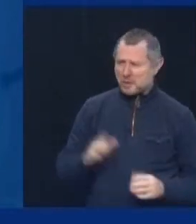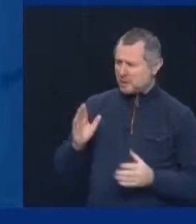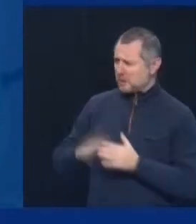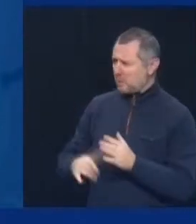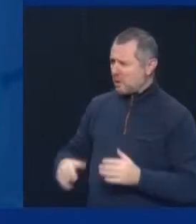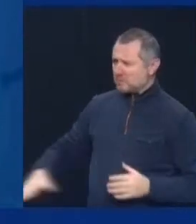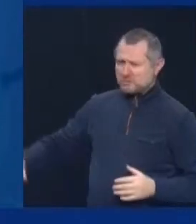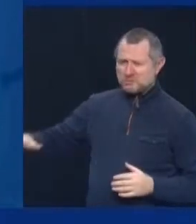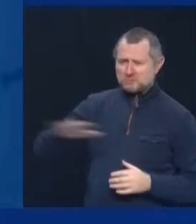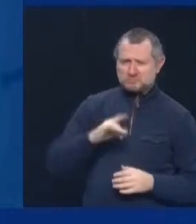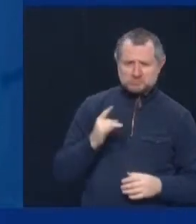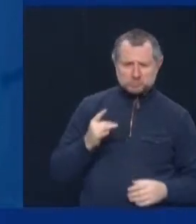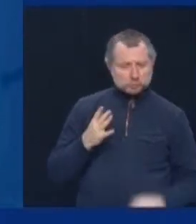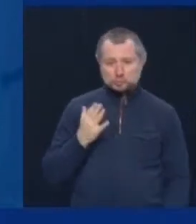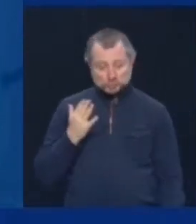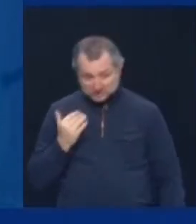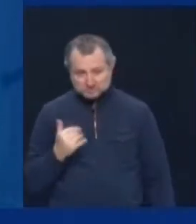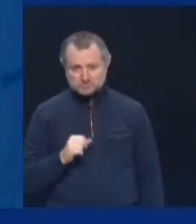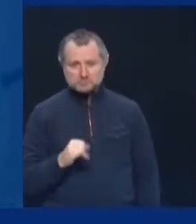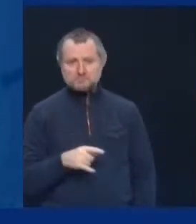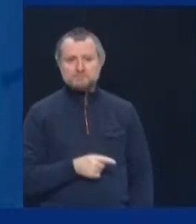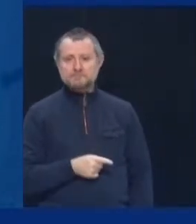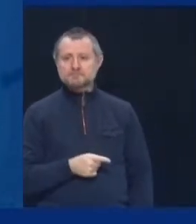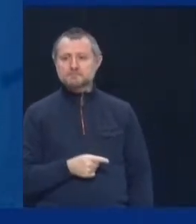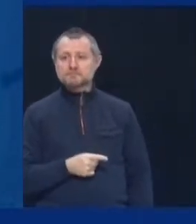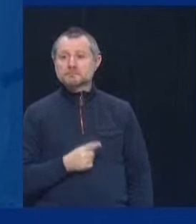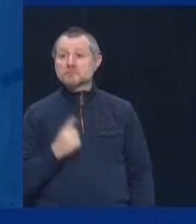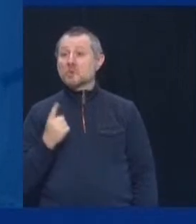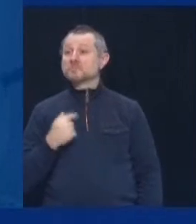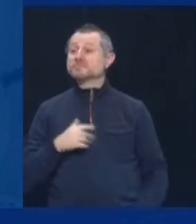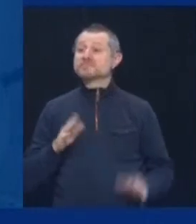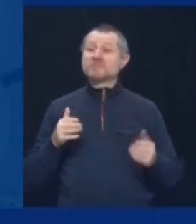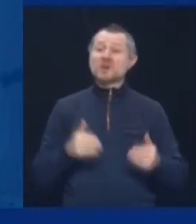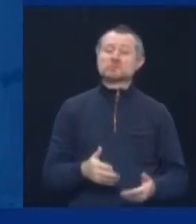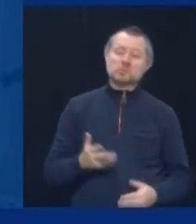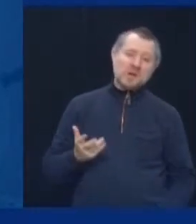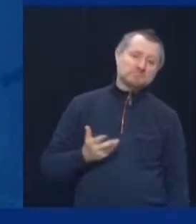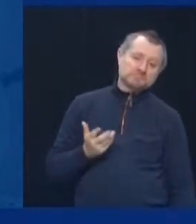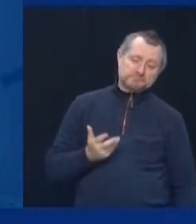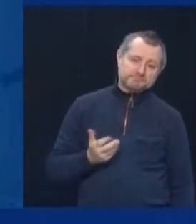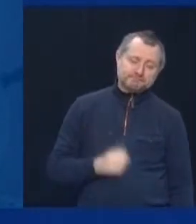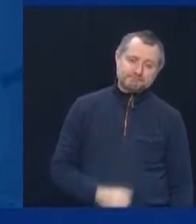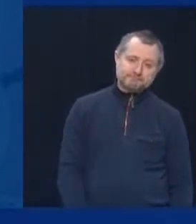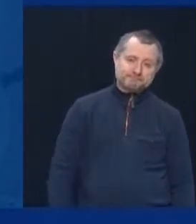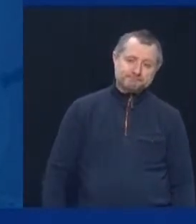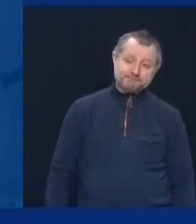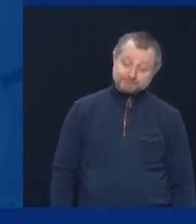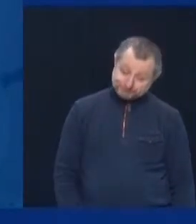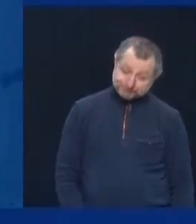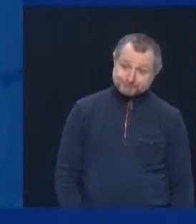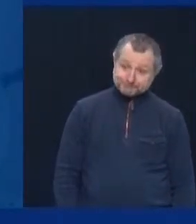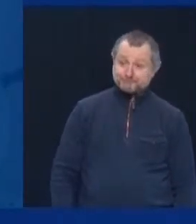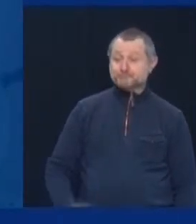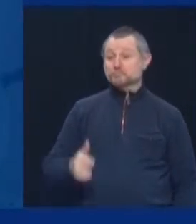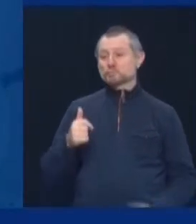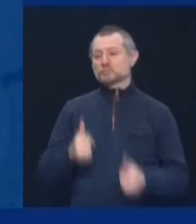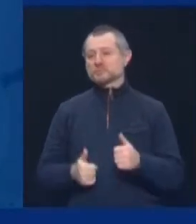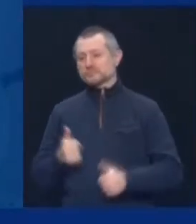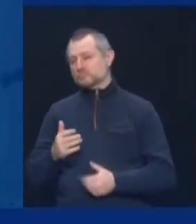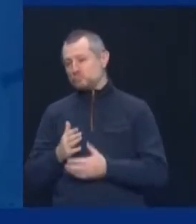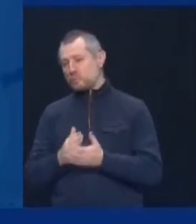Why? And you know what I focus on? I focus on the states, parts of the state that have the